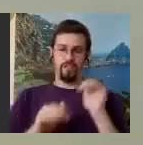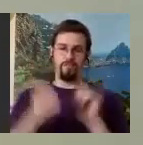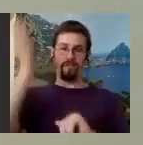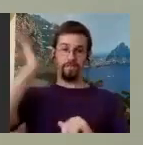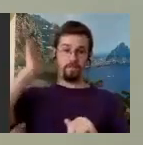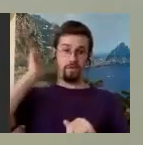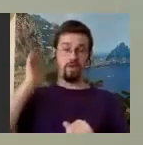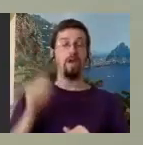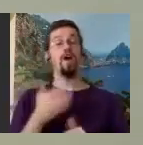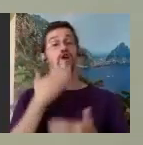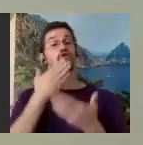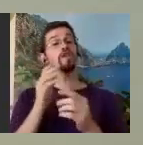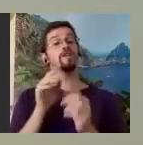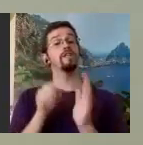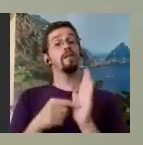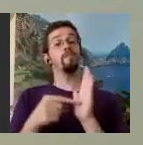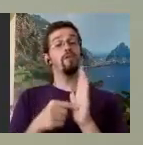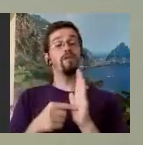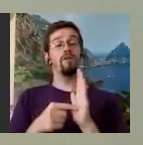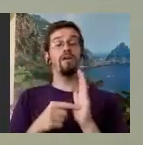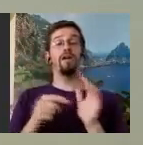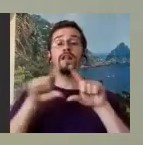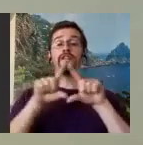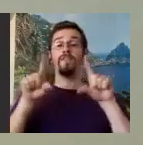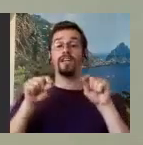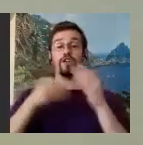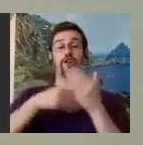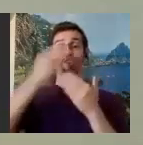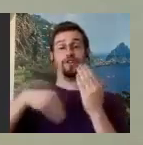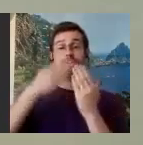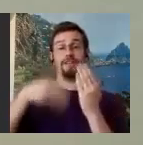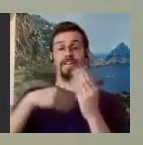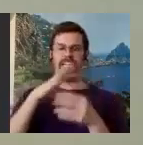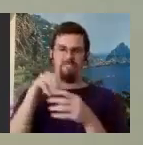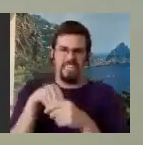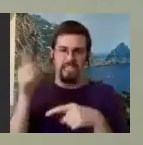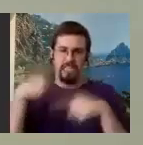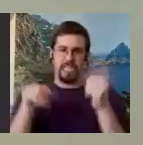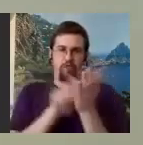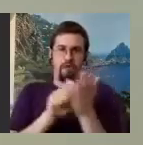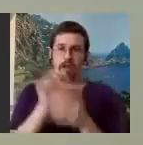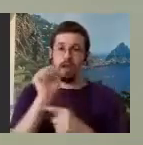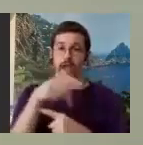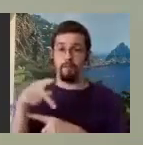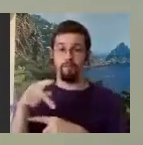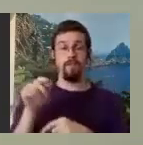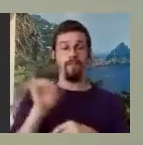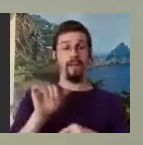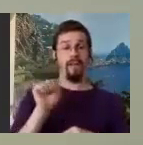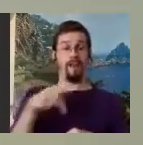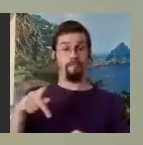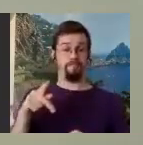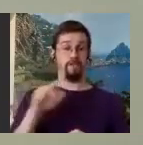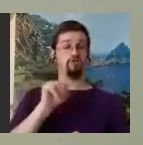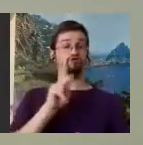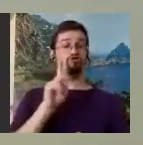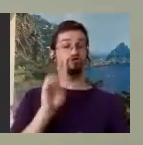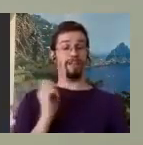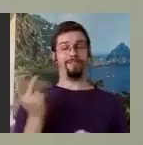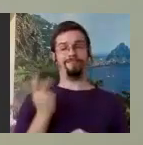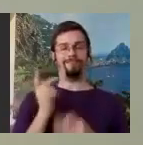to these new developments, we are able to easily reach out to the younger generation of the 21st century much faster